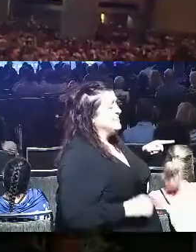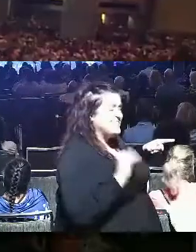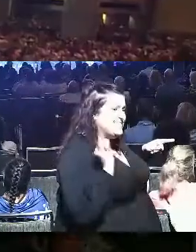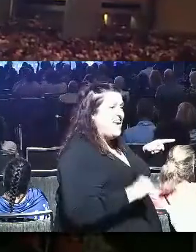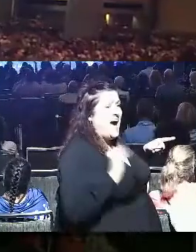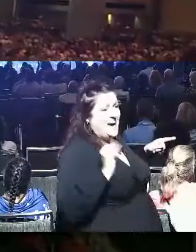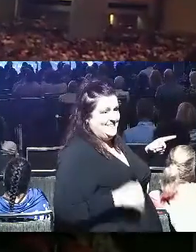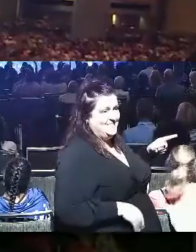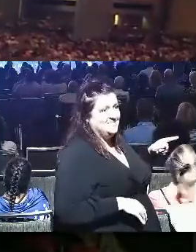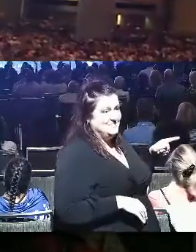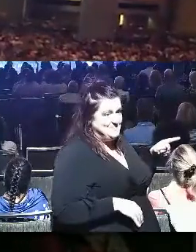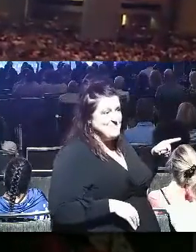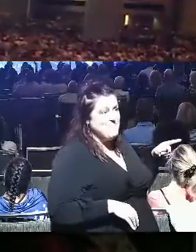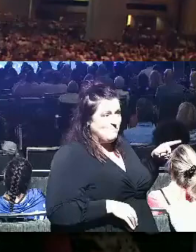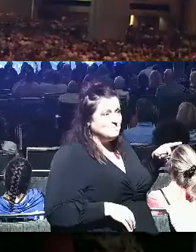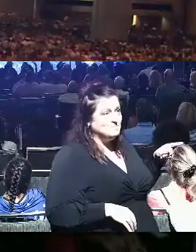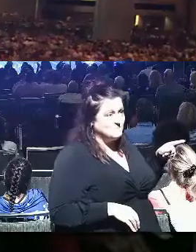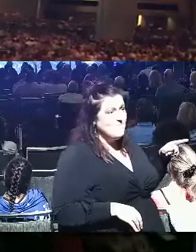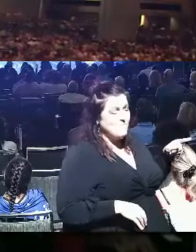vision.